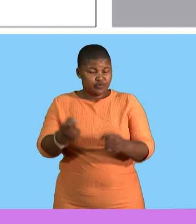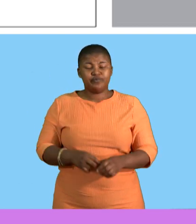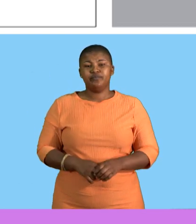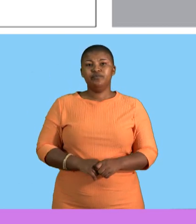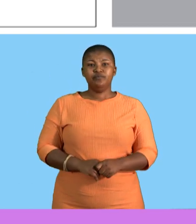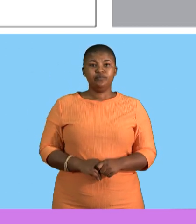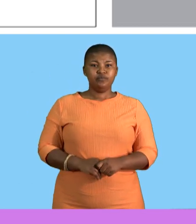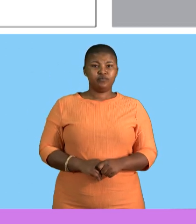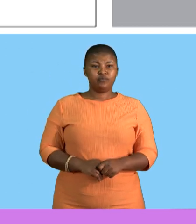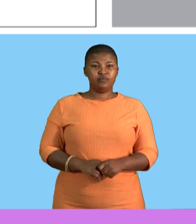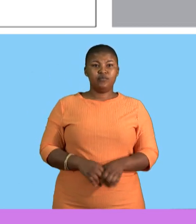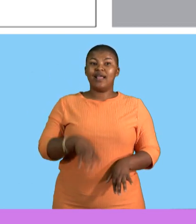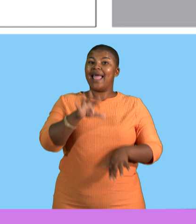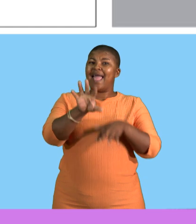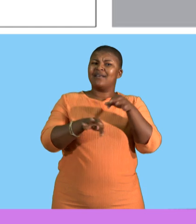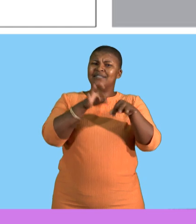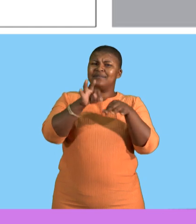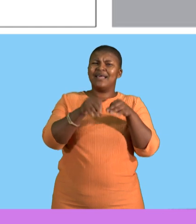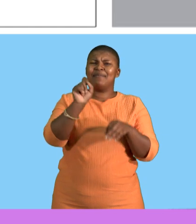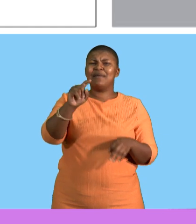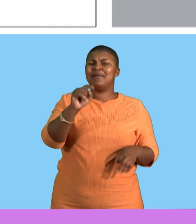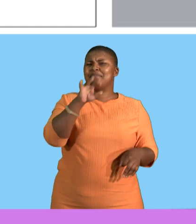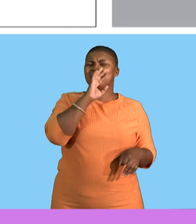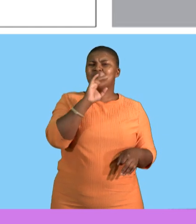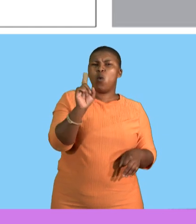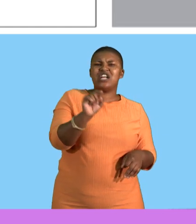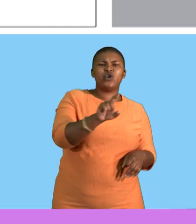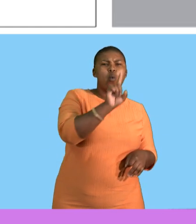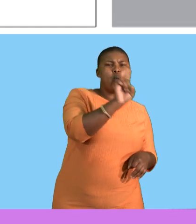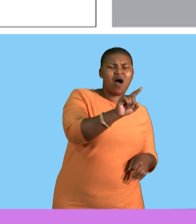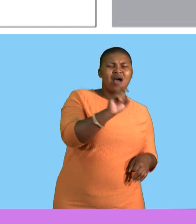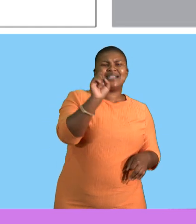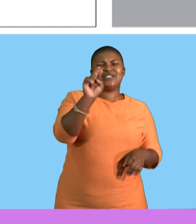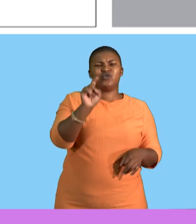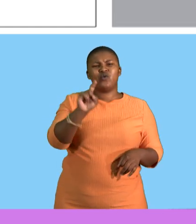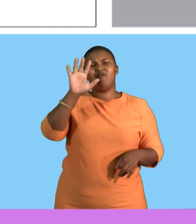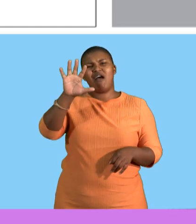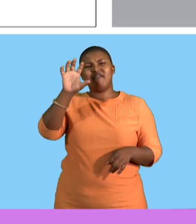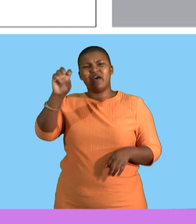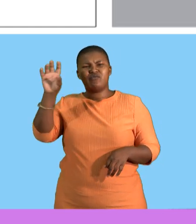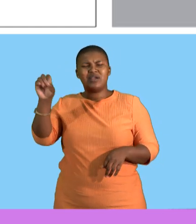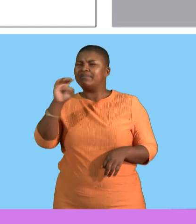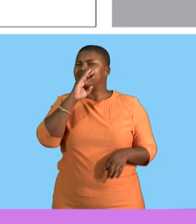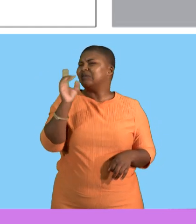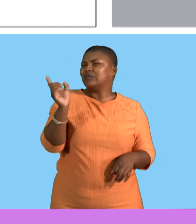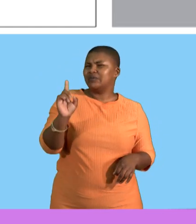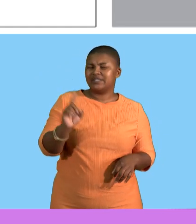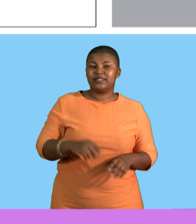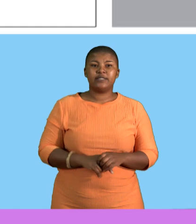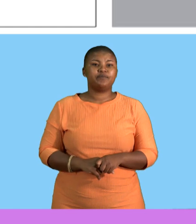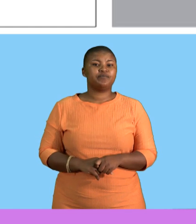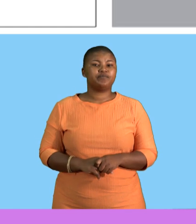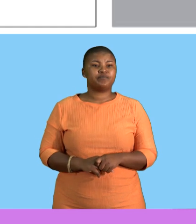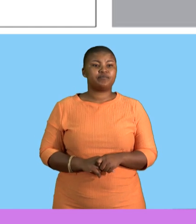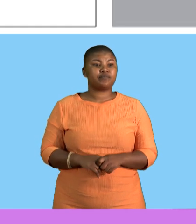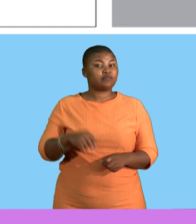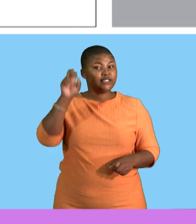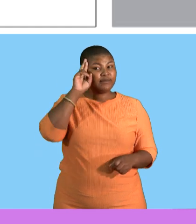Explain the meaning of the scale 1 to 500. Now remember, when we work with